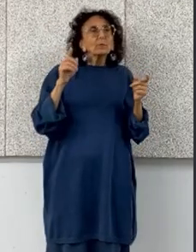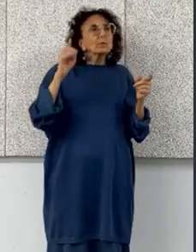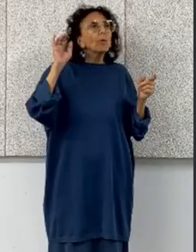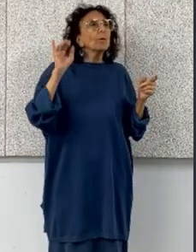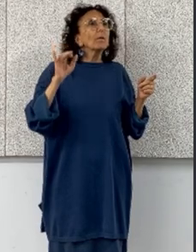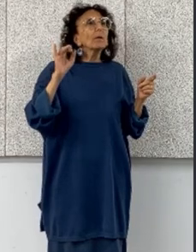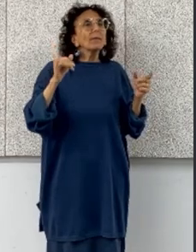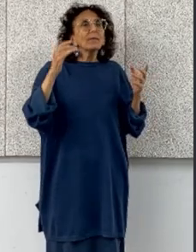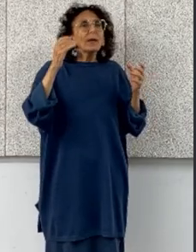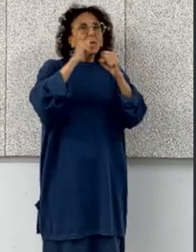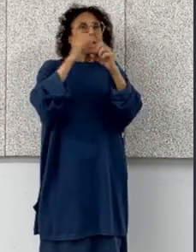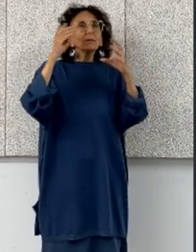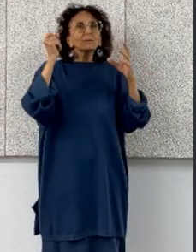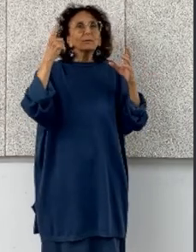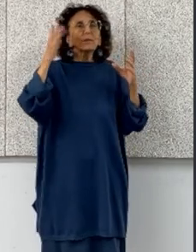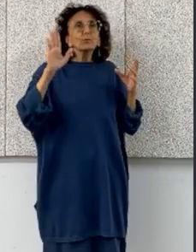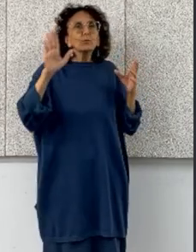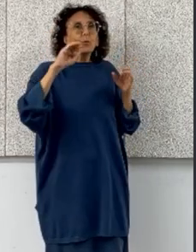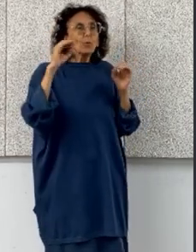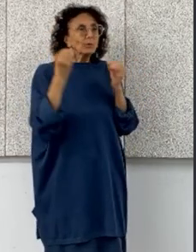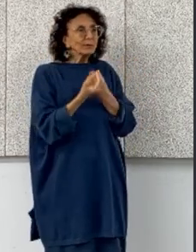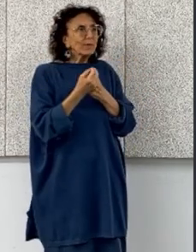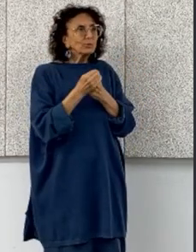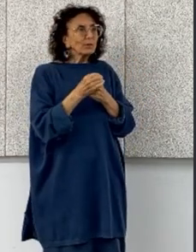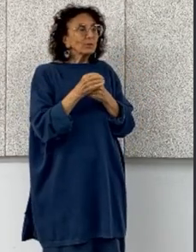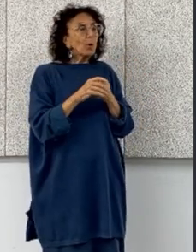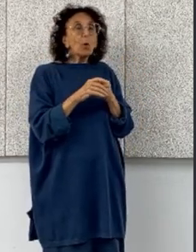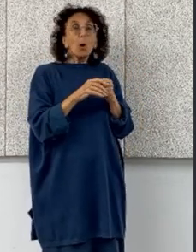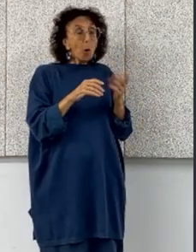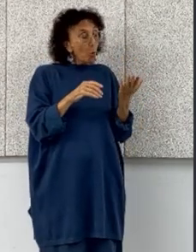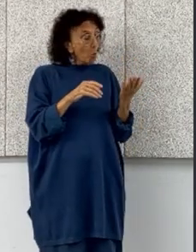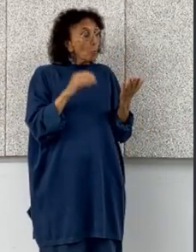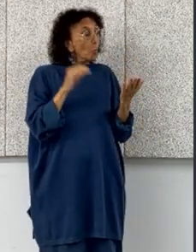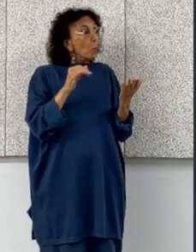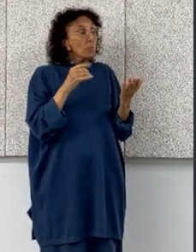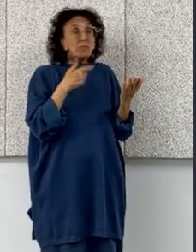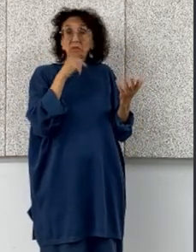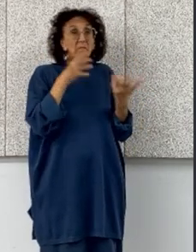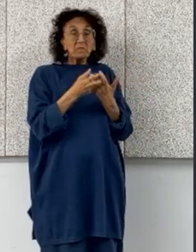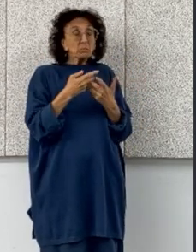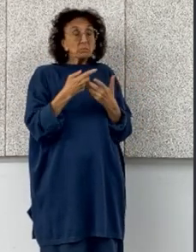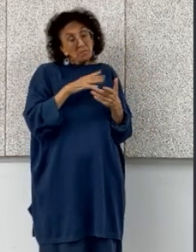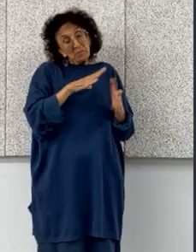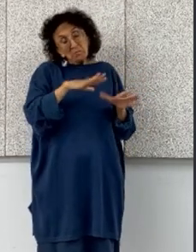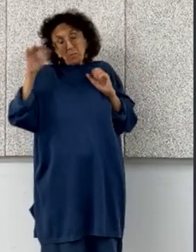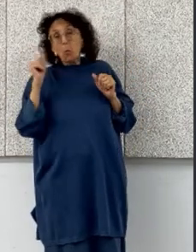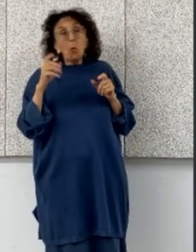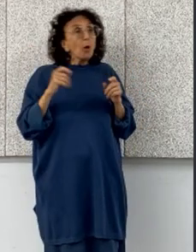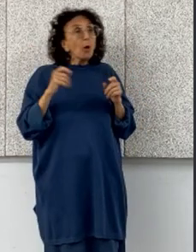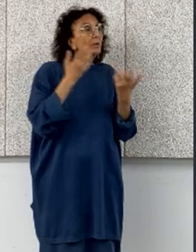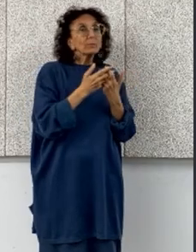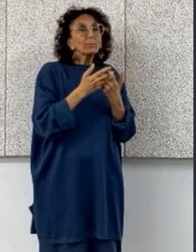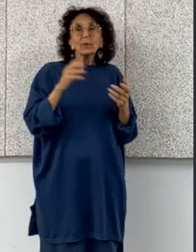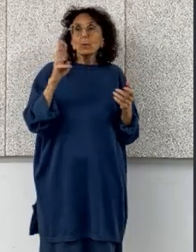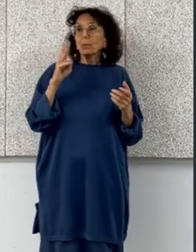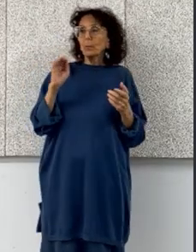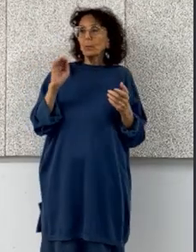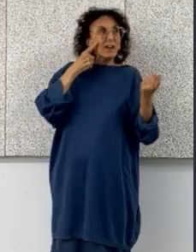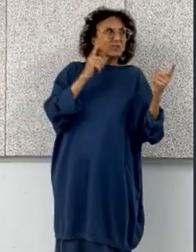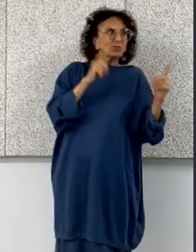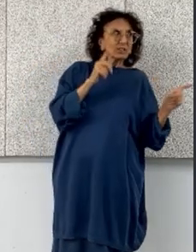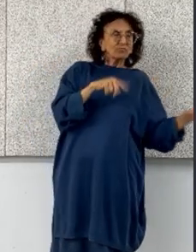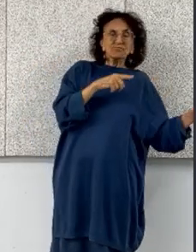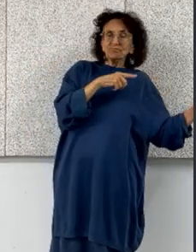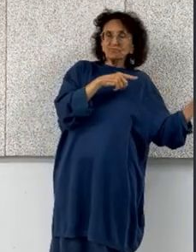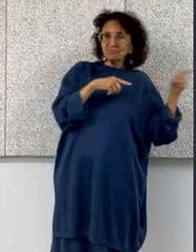your organization, and they can figure out if that's the right fit for them. Mm. Yeah. Yeah, I agree with both these things. Being